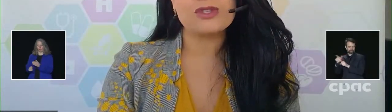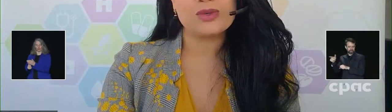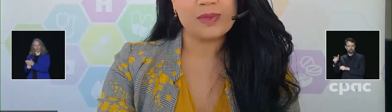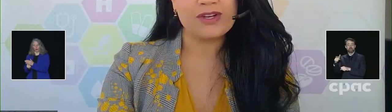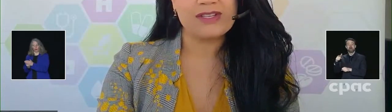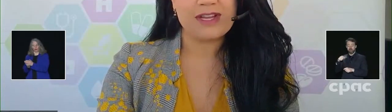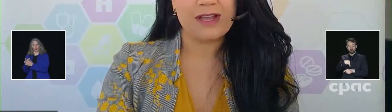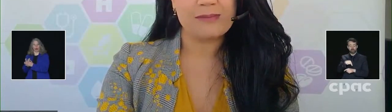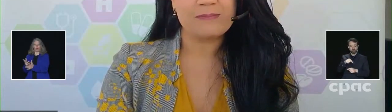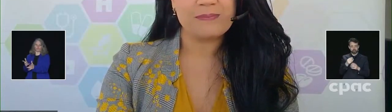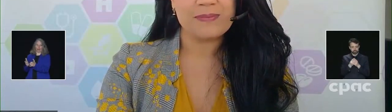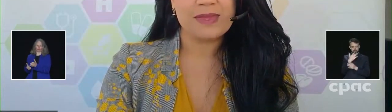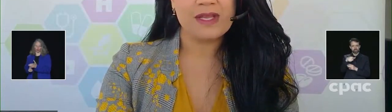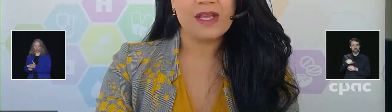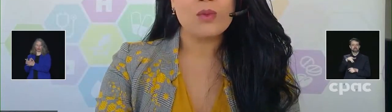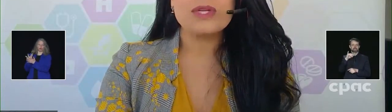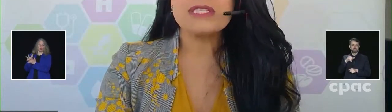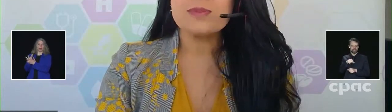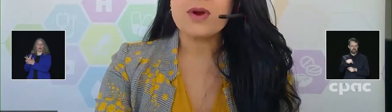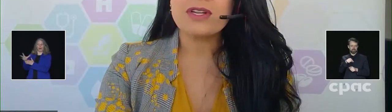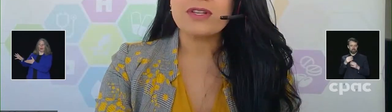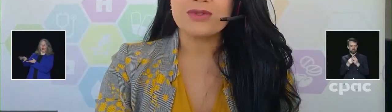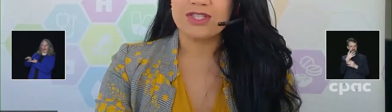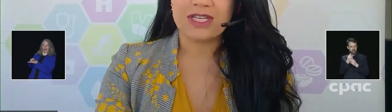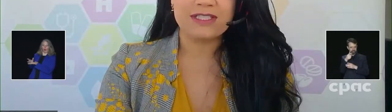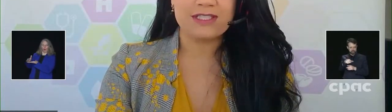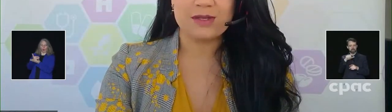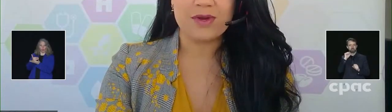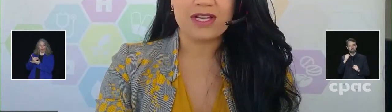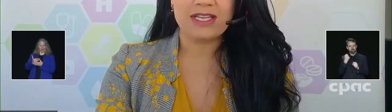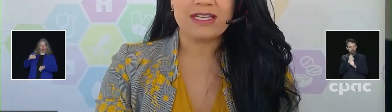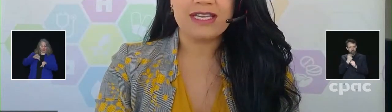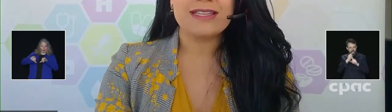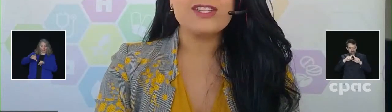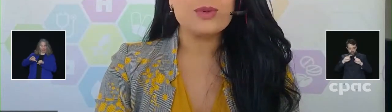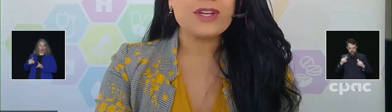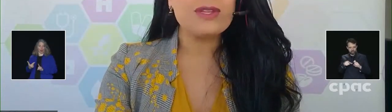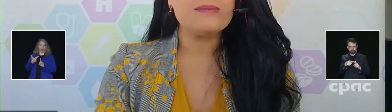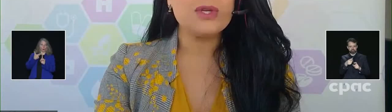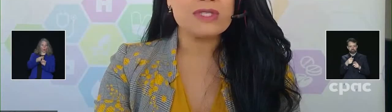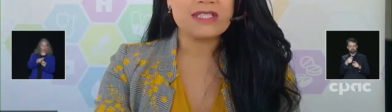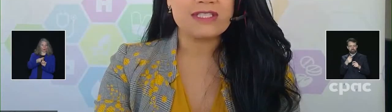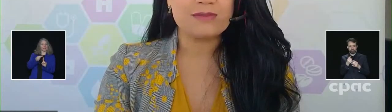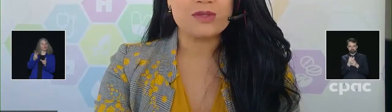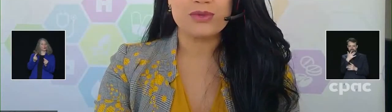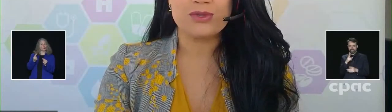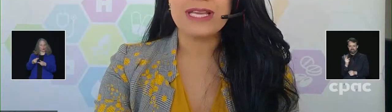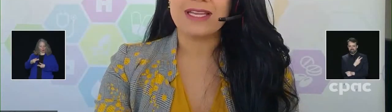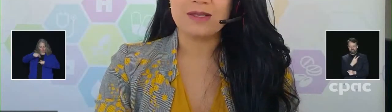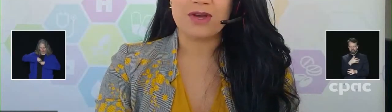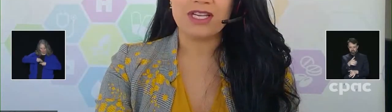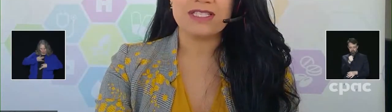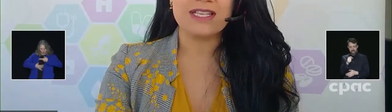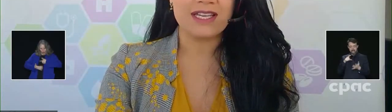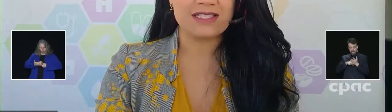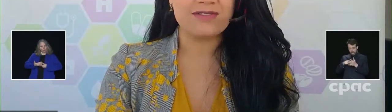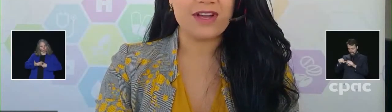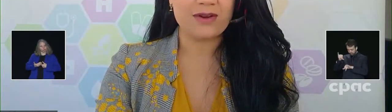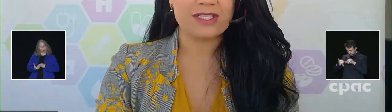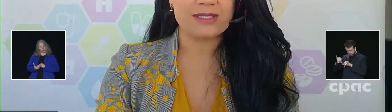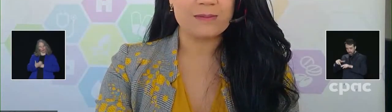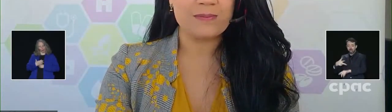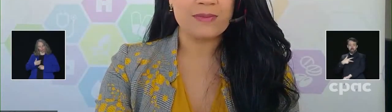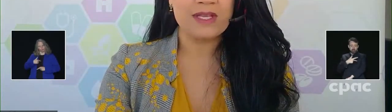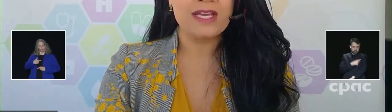particles in a short period of time. Once these particles are injected into the body, they trigger the immune system to produce antibodies against